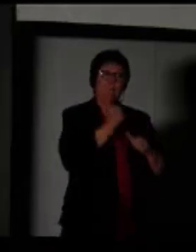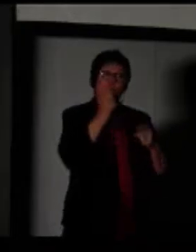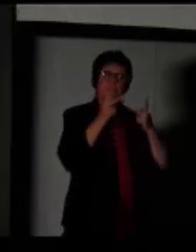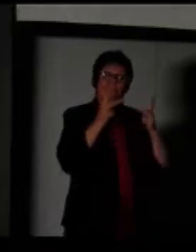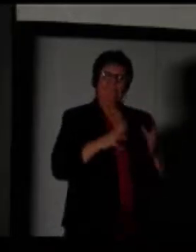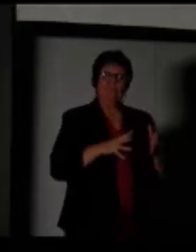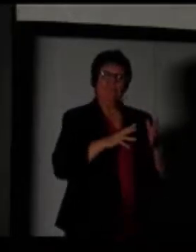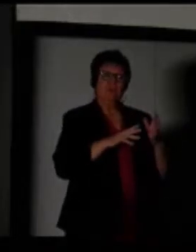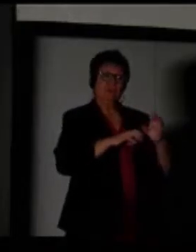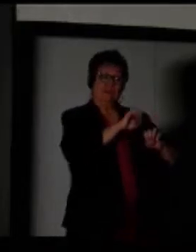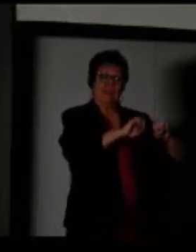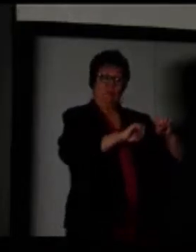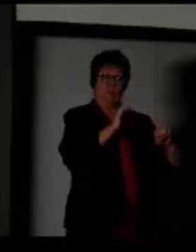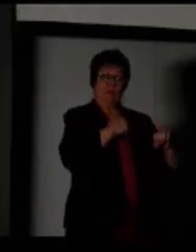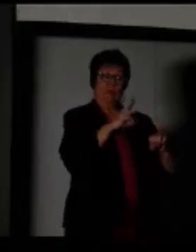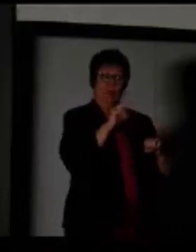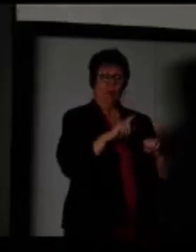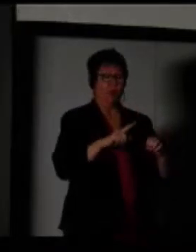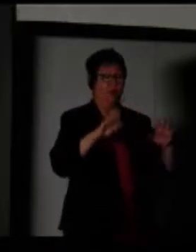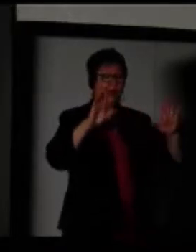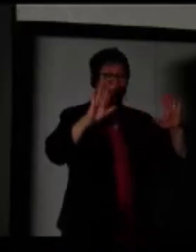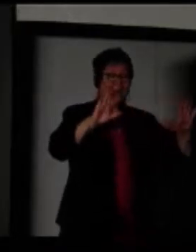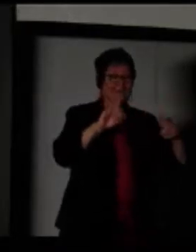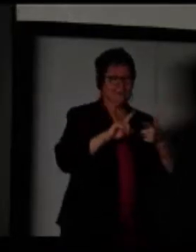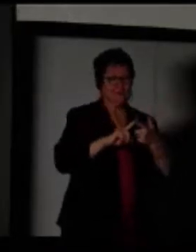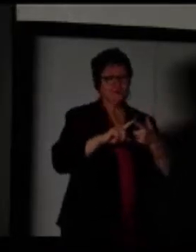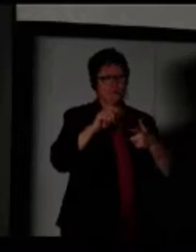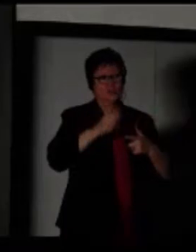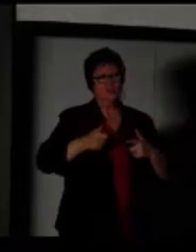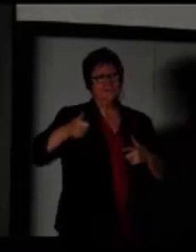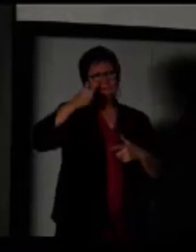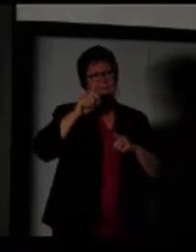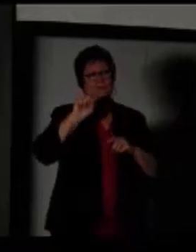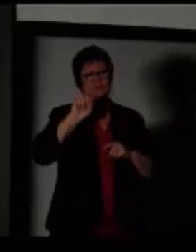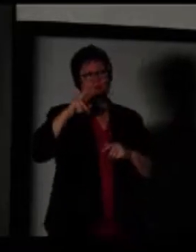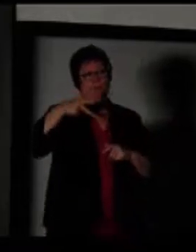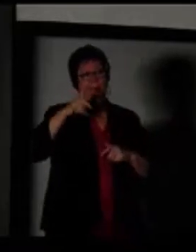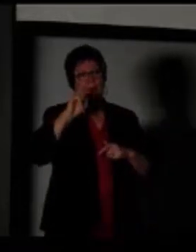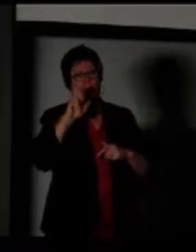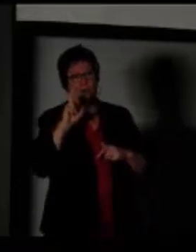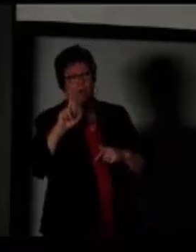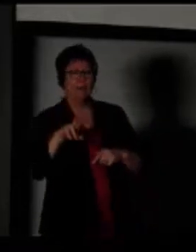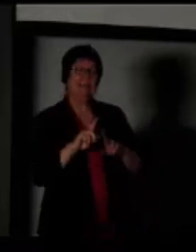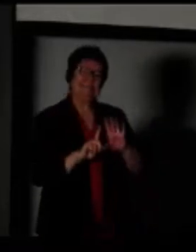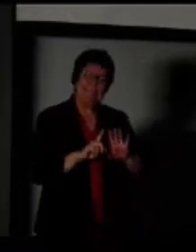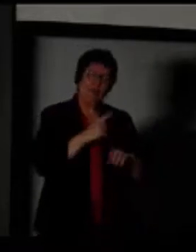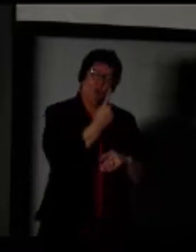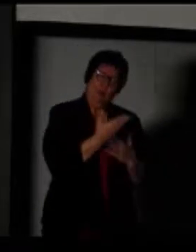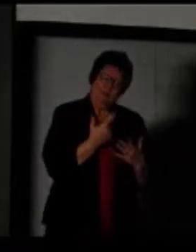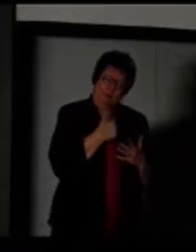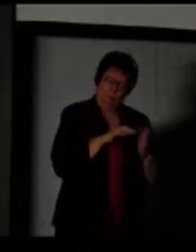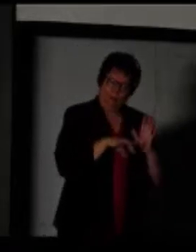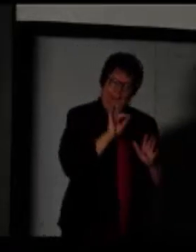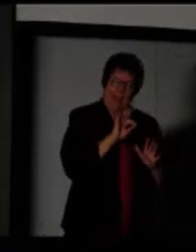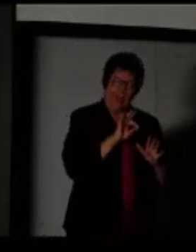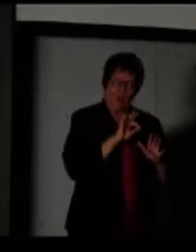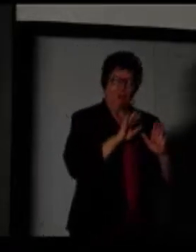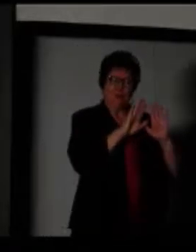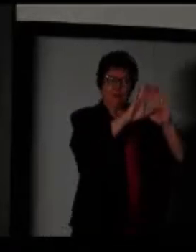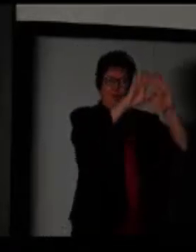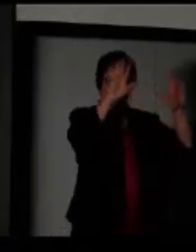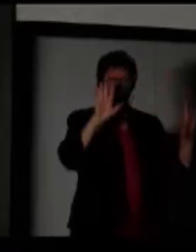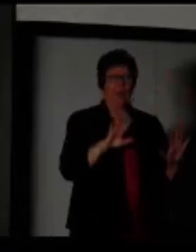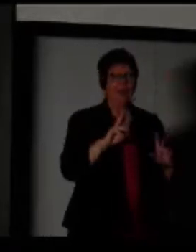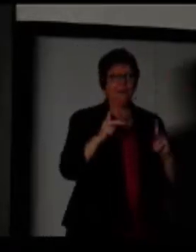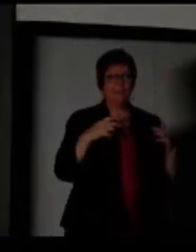wall either excellent to superior. But I would say one of the things that we found with the wall in the museum is that a lot of people will